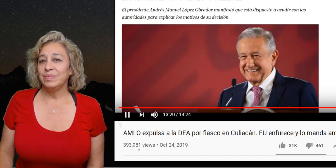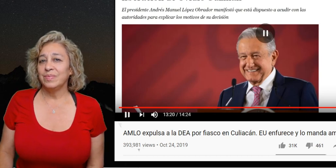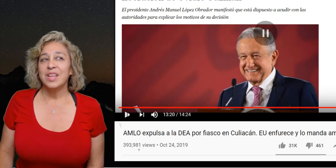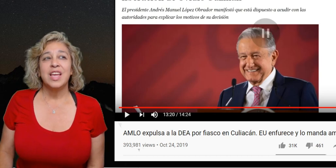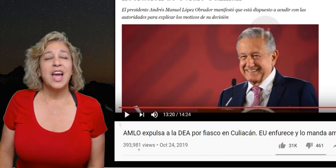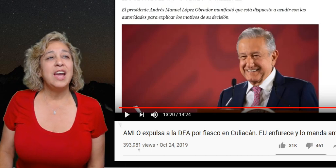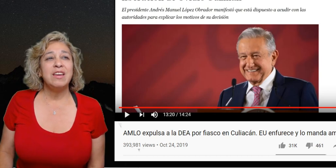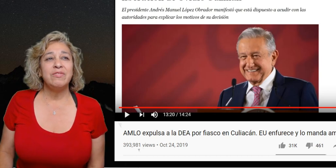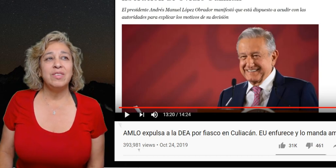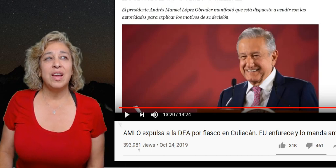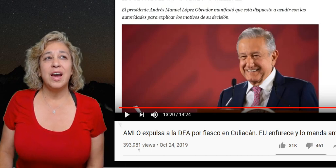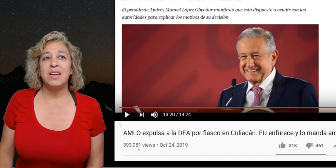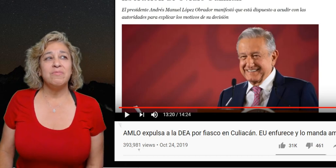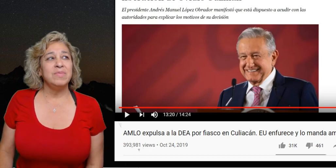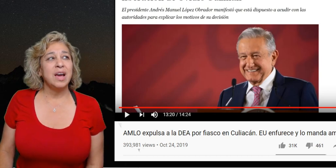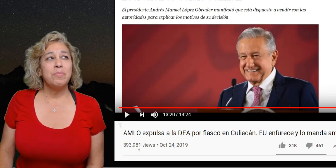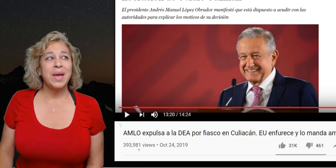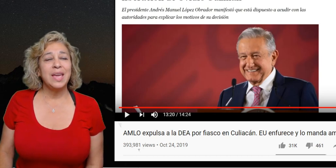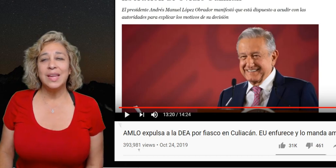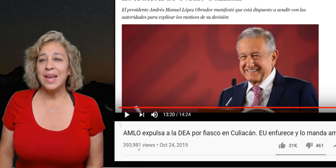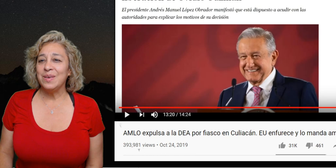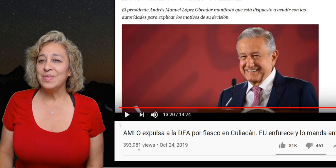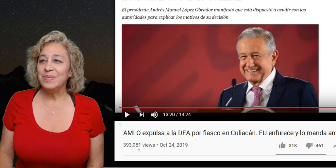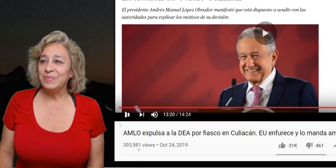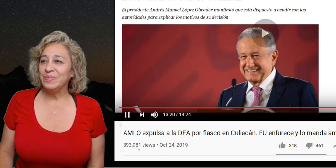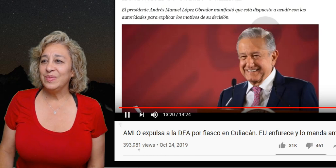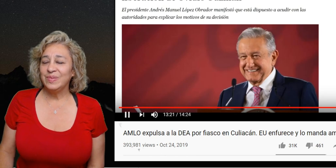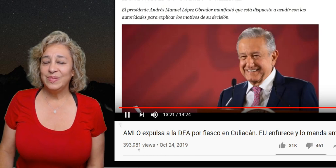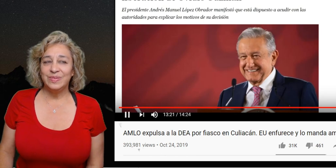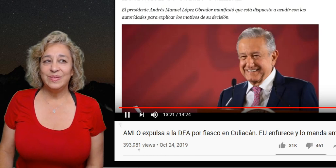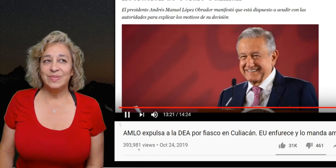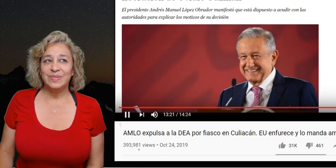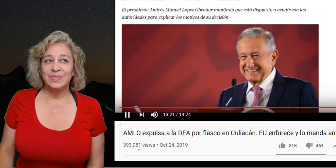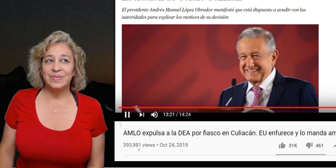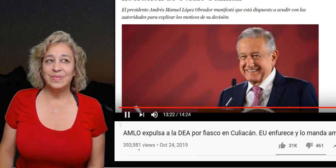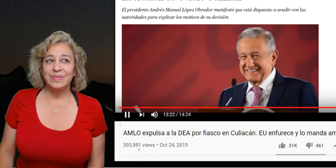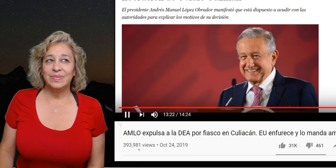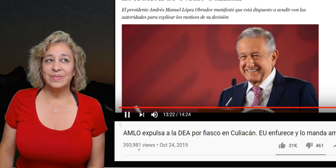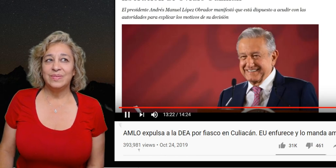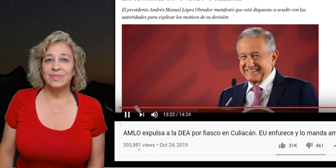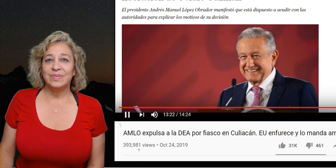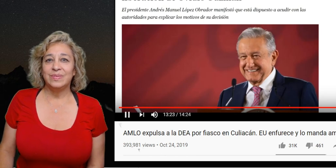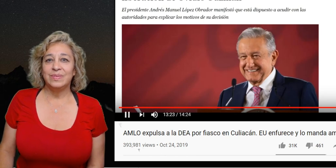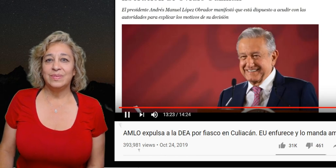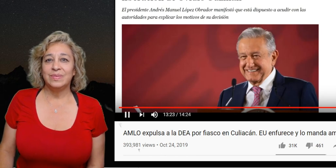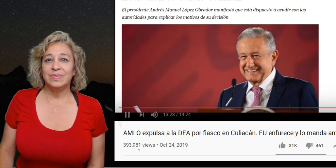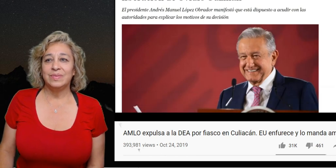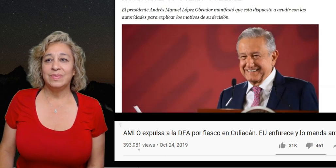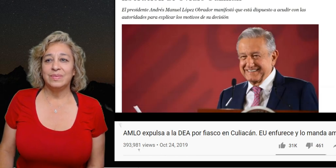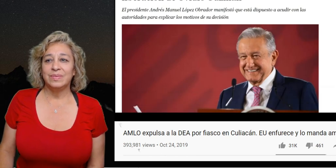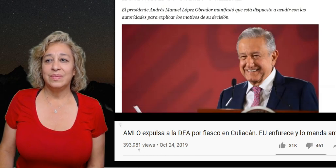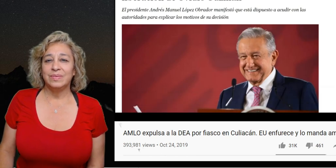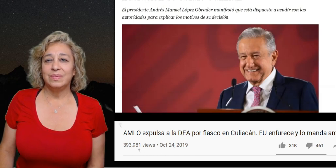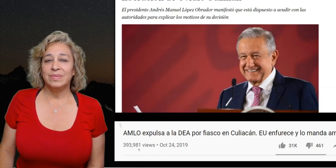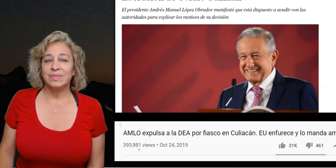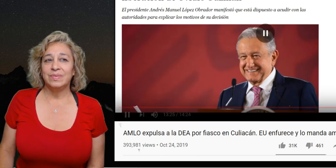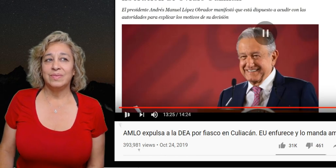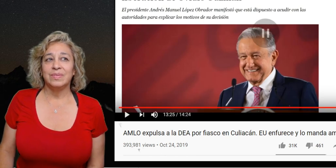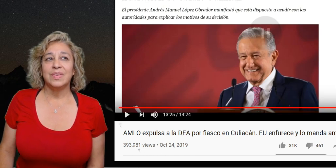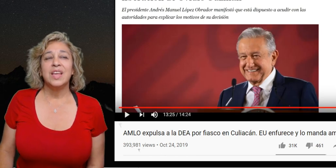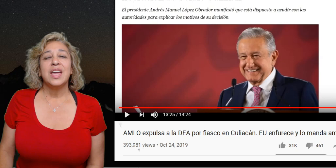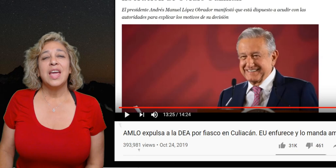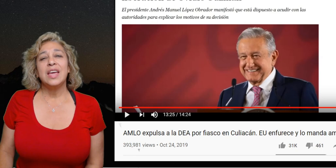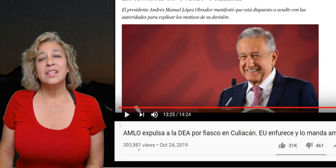atrás. I am not backing down. Lo han amenazado y Obrador está, dice,